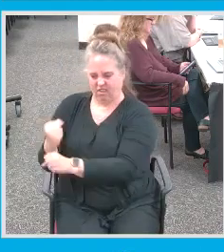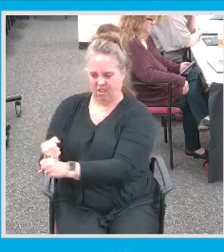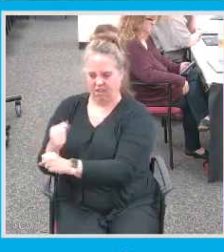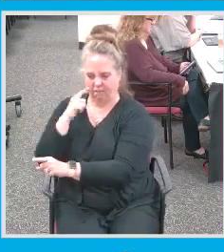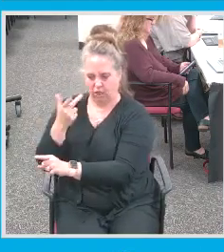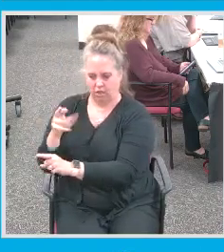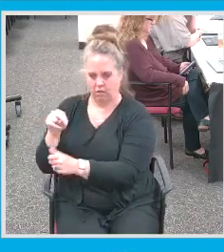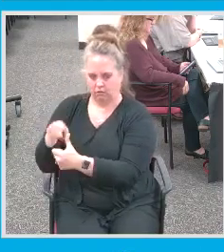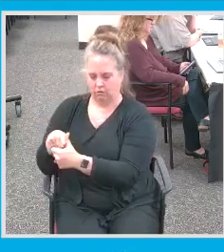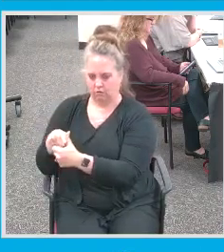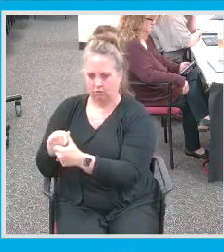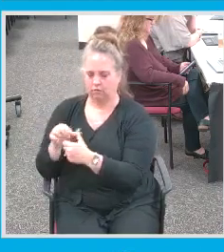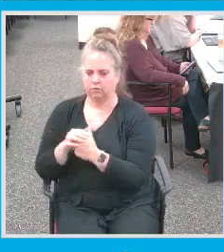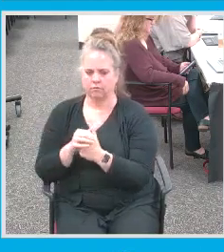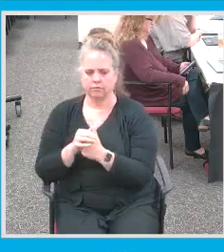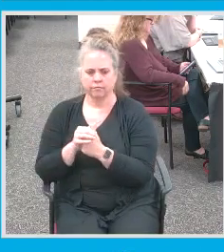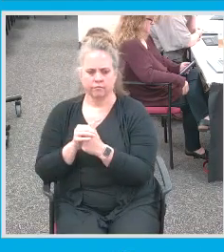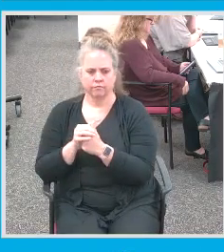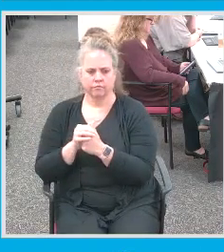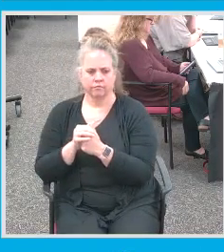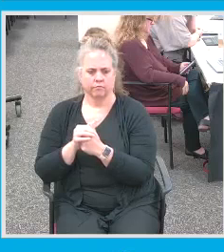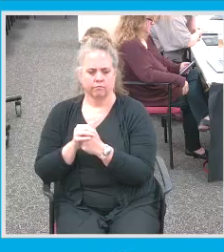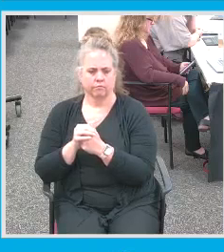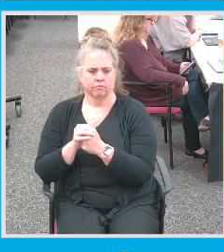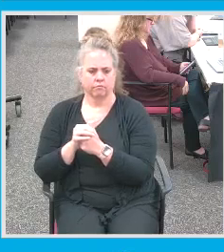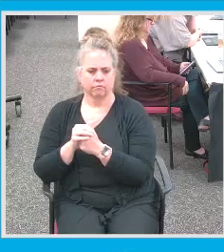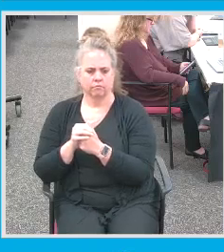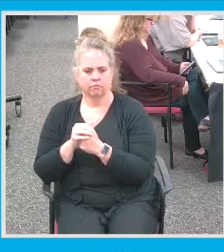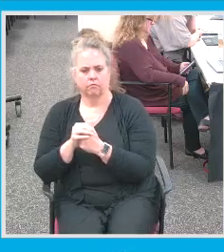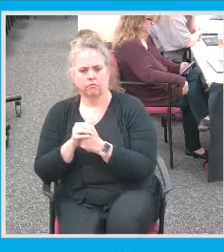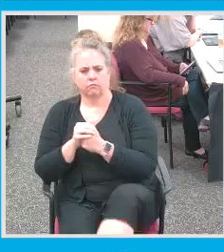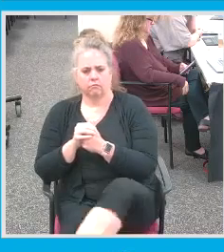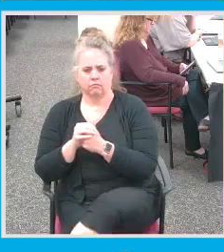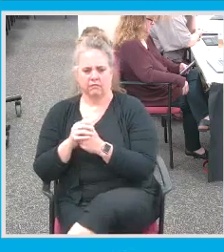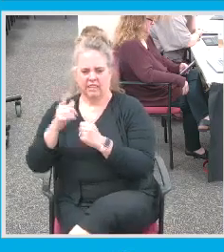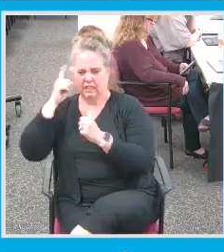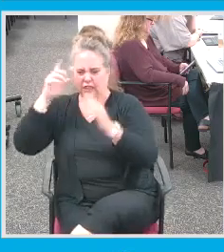storage, they think about those big safes that take a